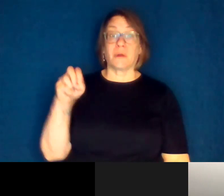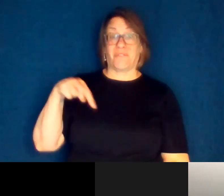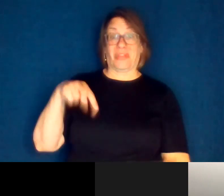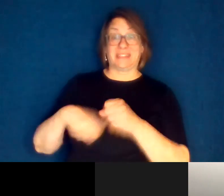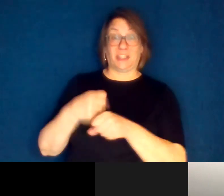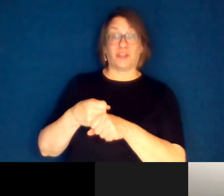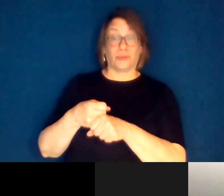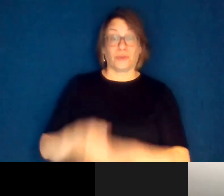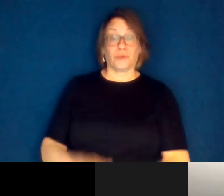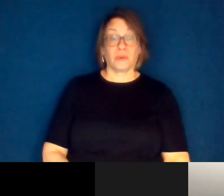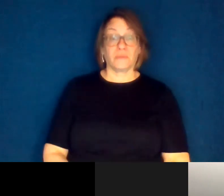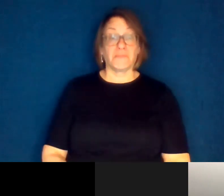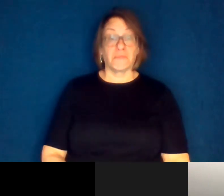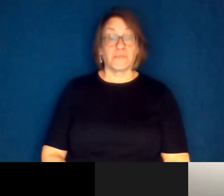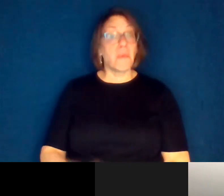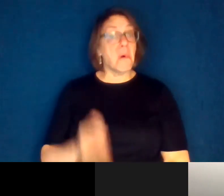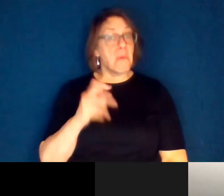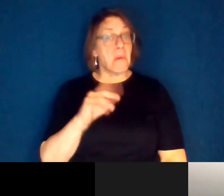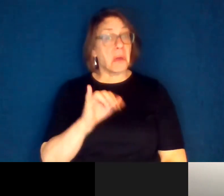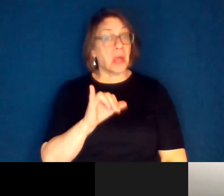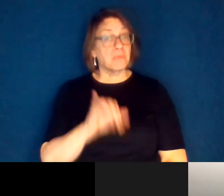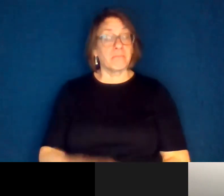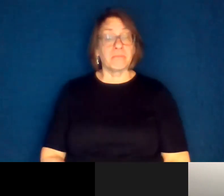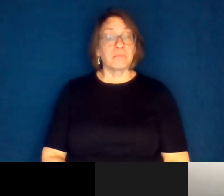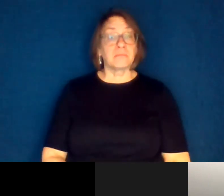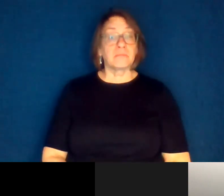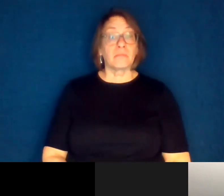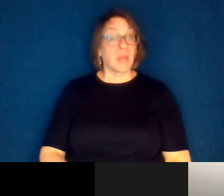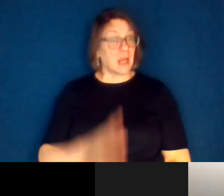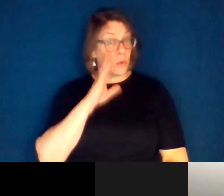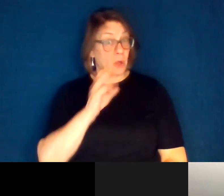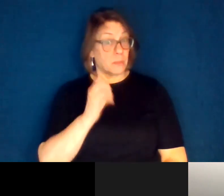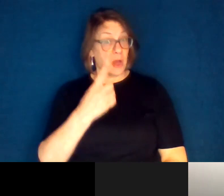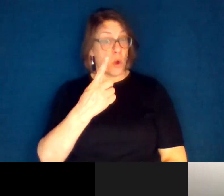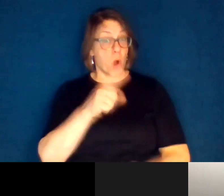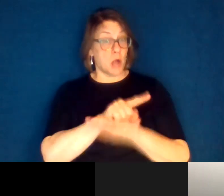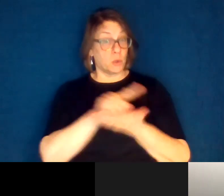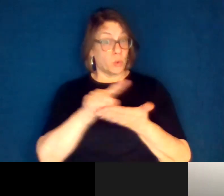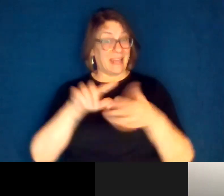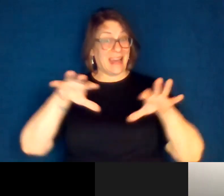year. Oh, okay, okay. Yeah. And it would be like a 1-week